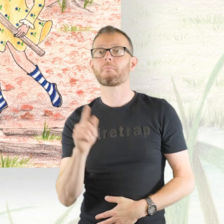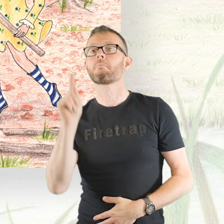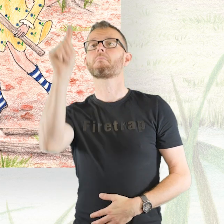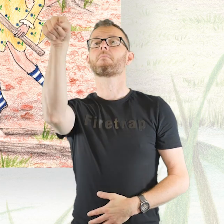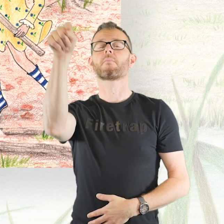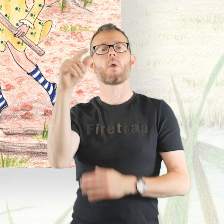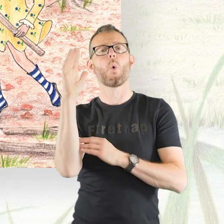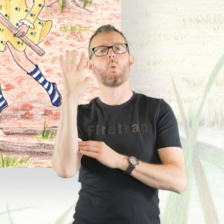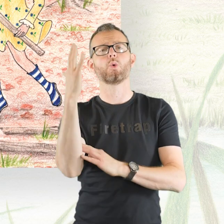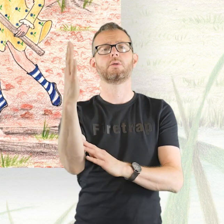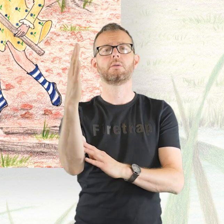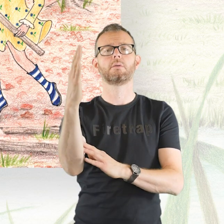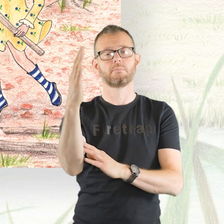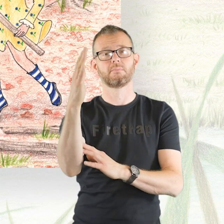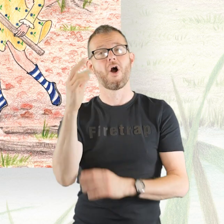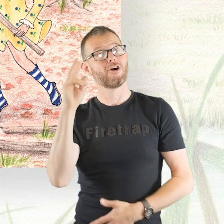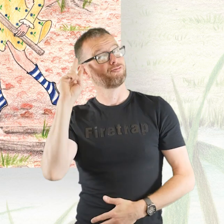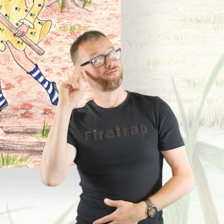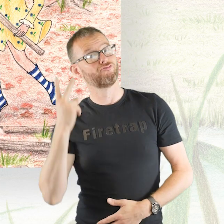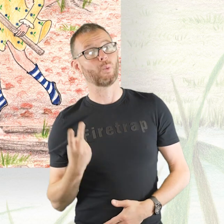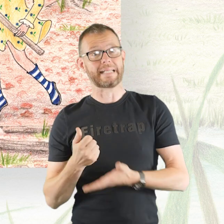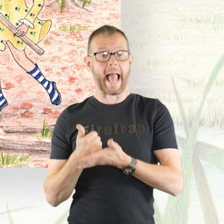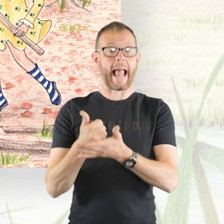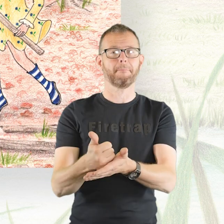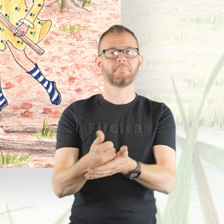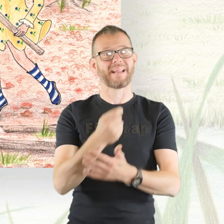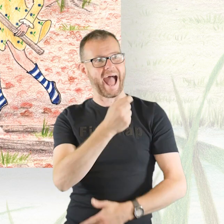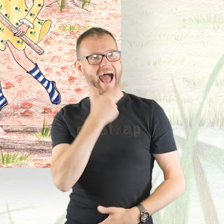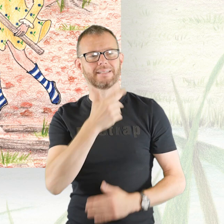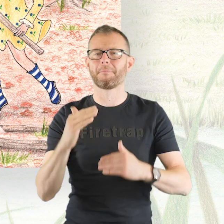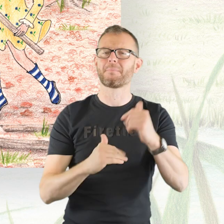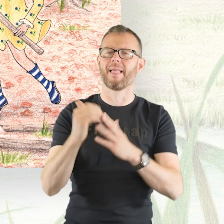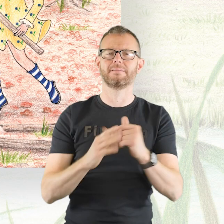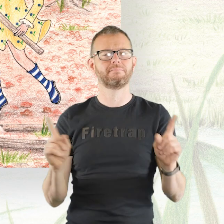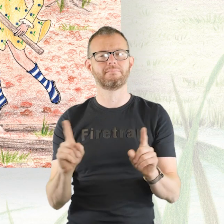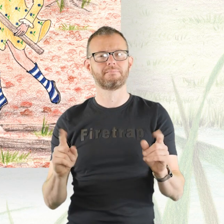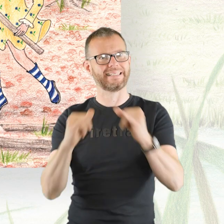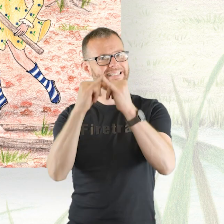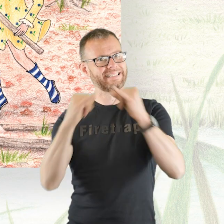In the wood, Rosie helped Alex to build a den.